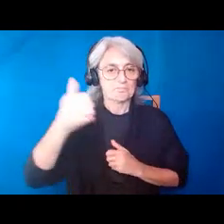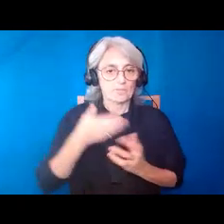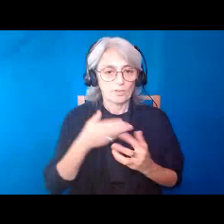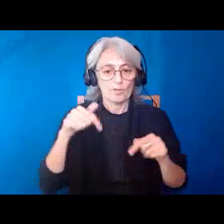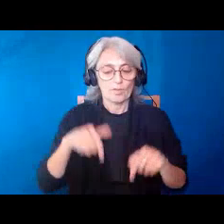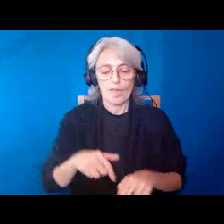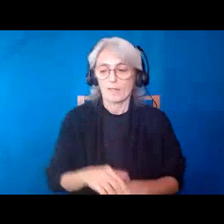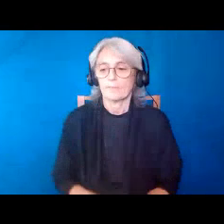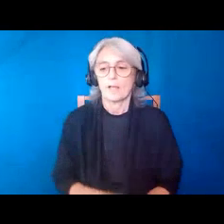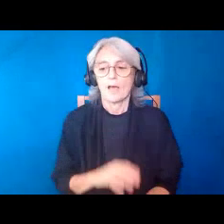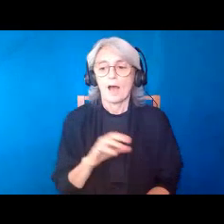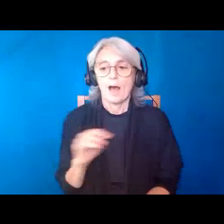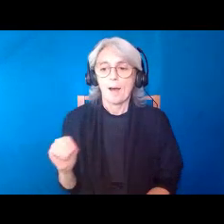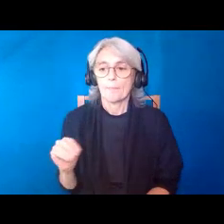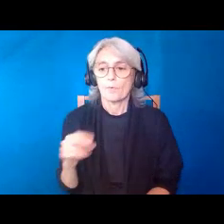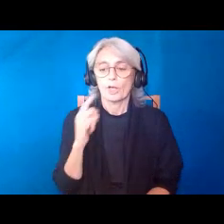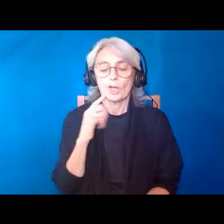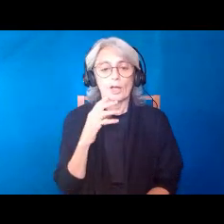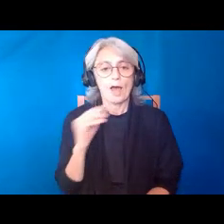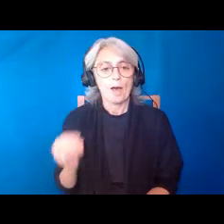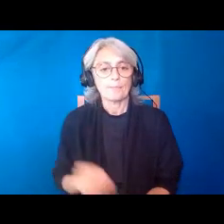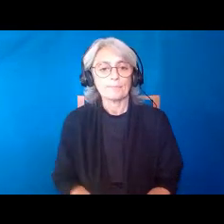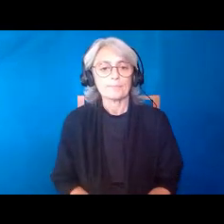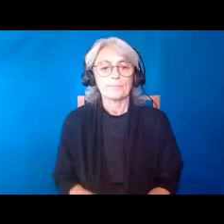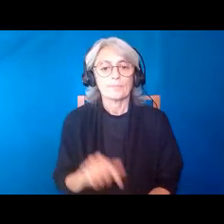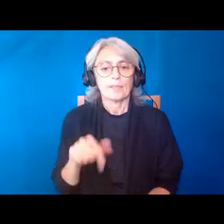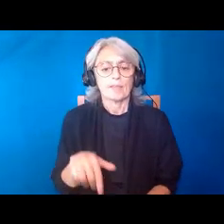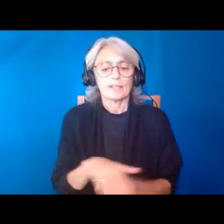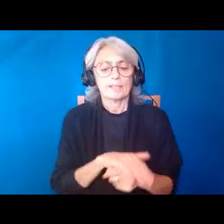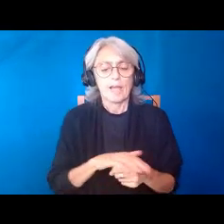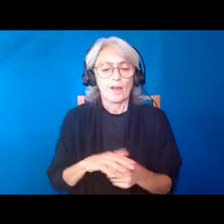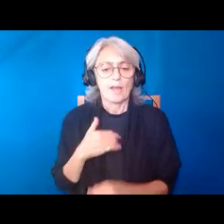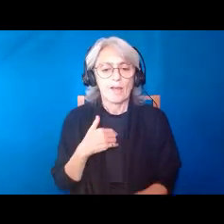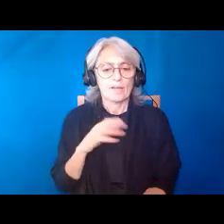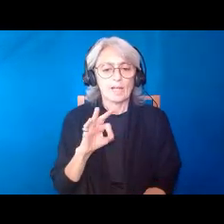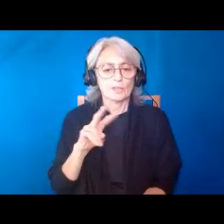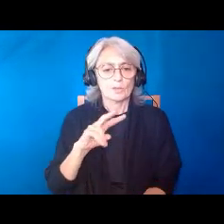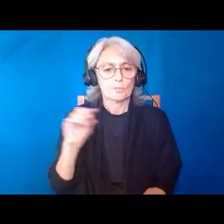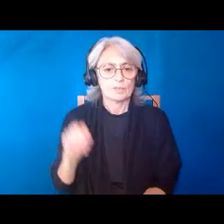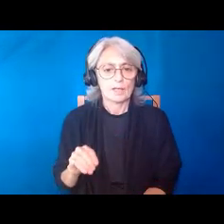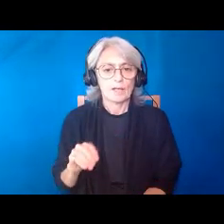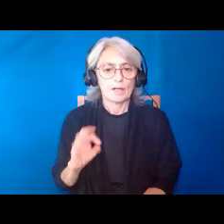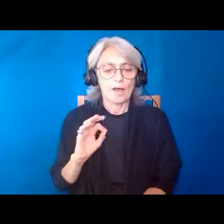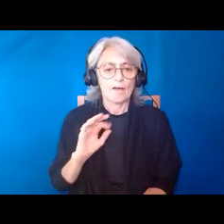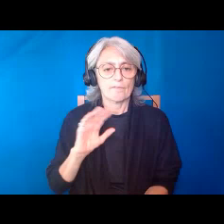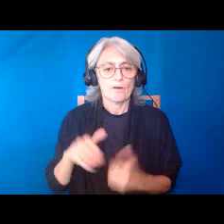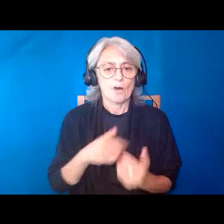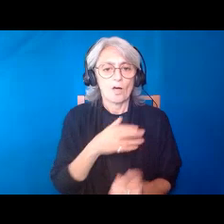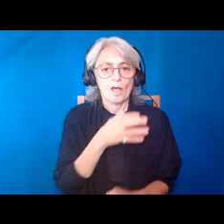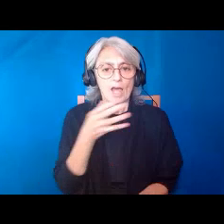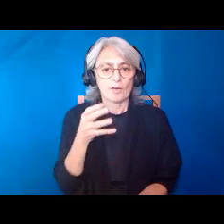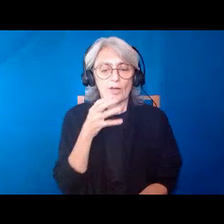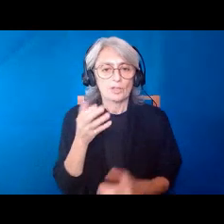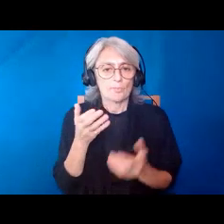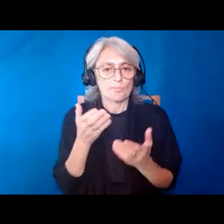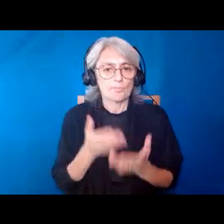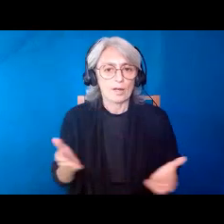we heard, in this area, around 92% of our agricultural products move by